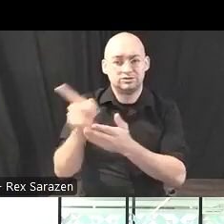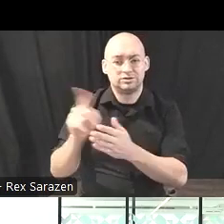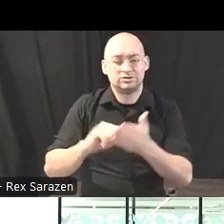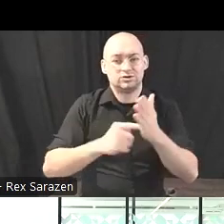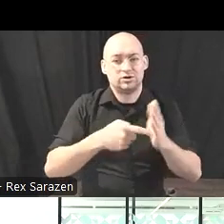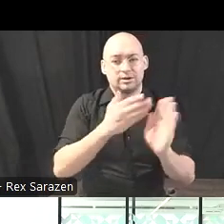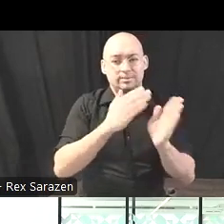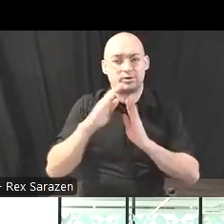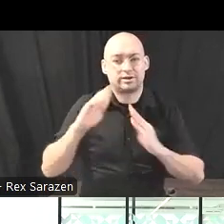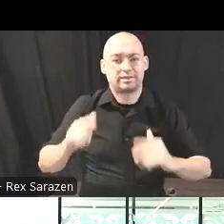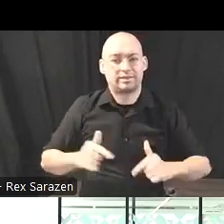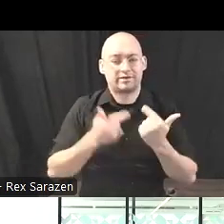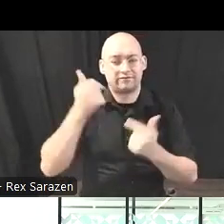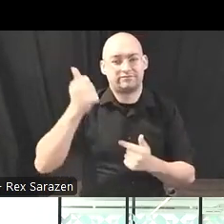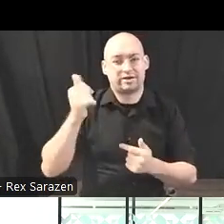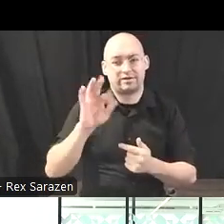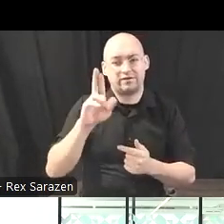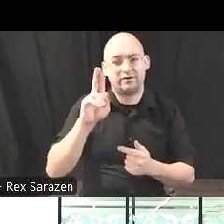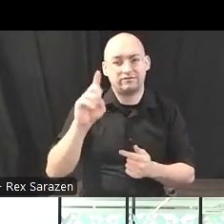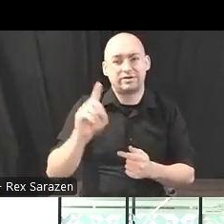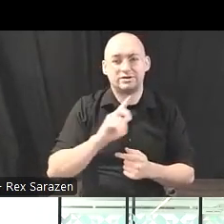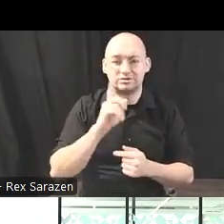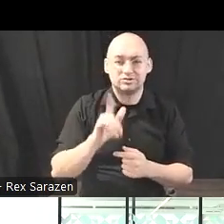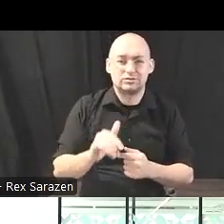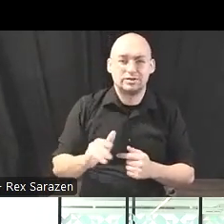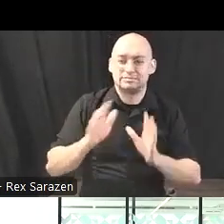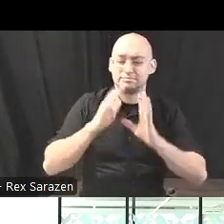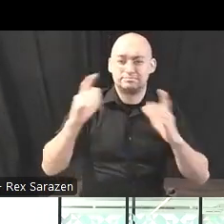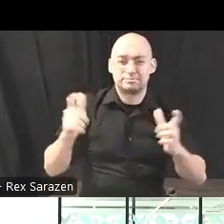which really has been a tremendous tool